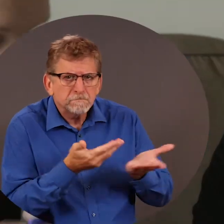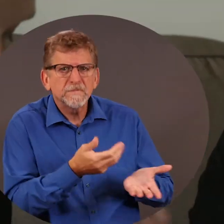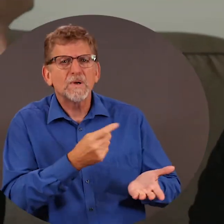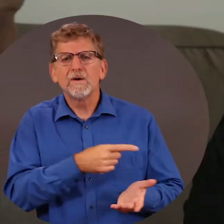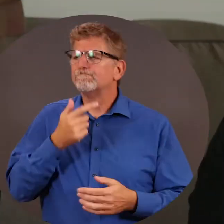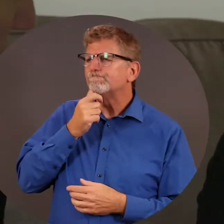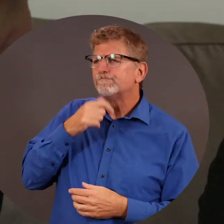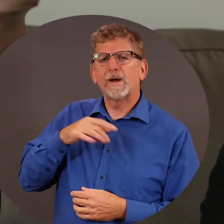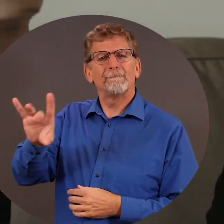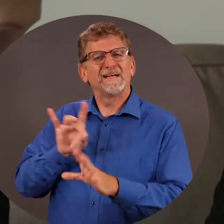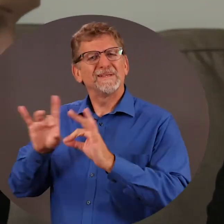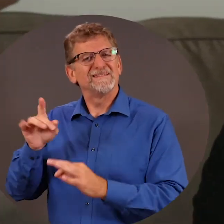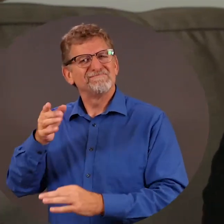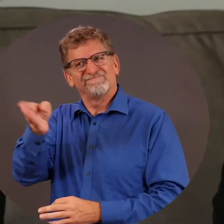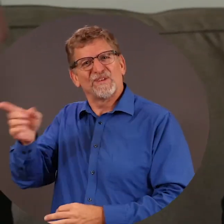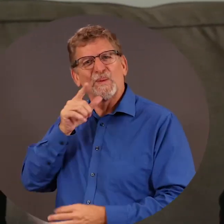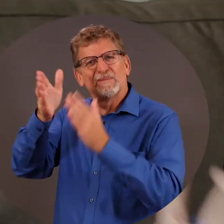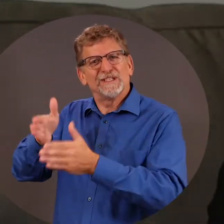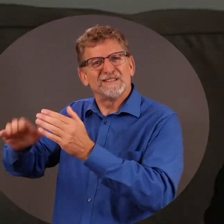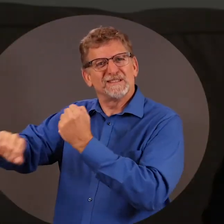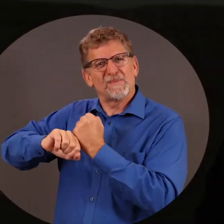it's an alternative guardianship traditionally.